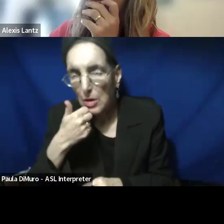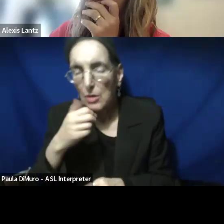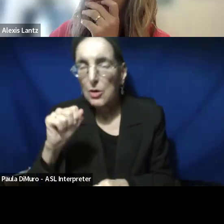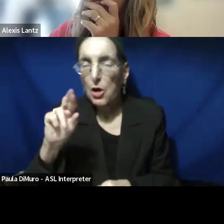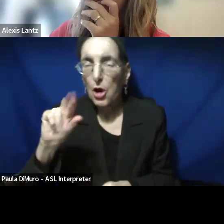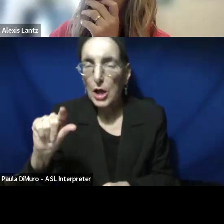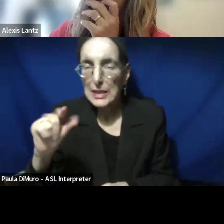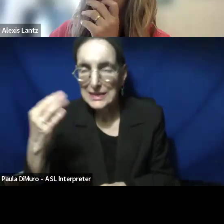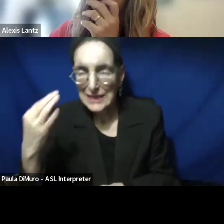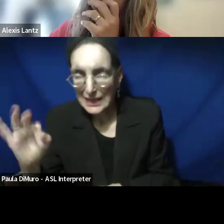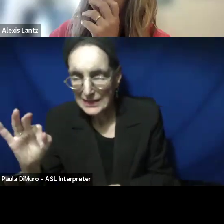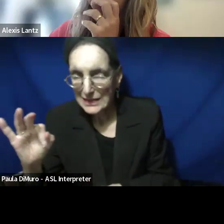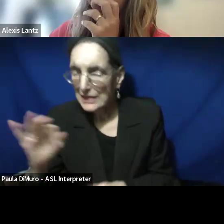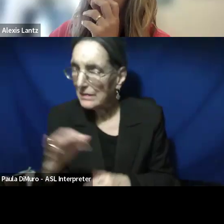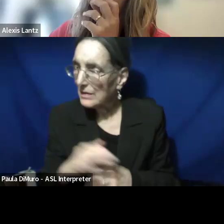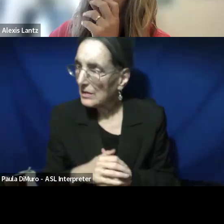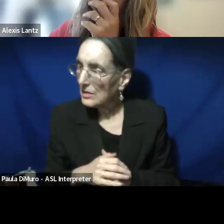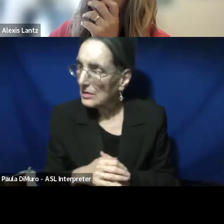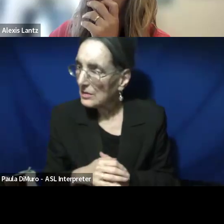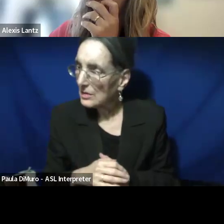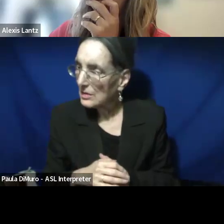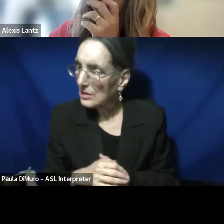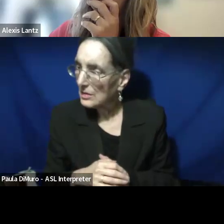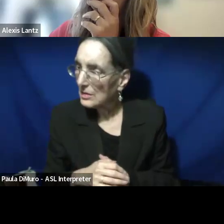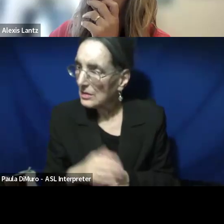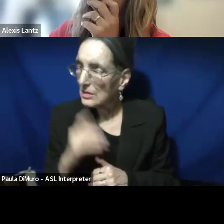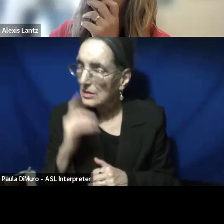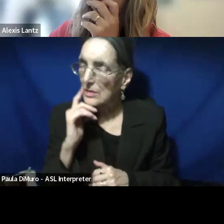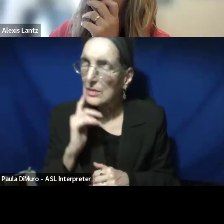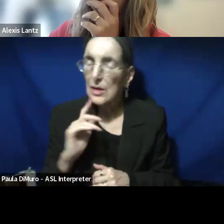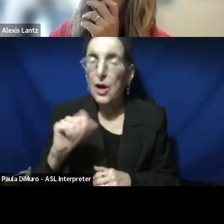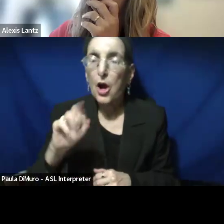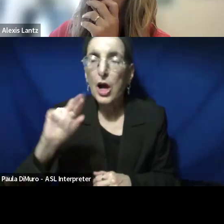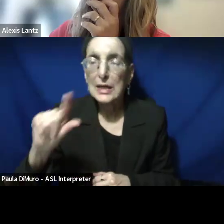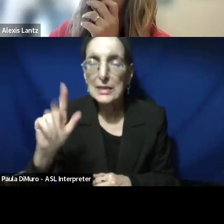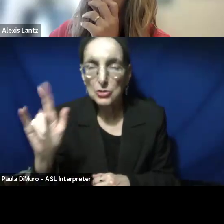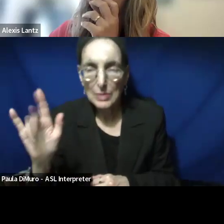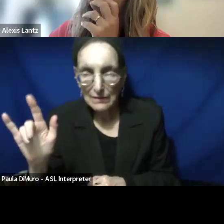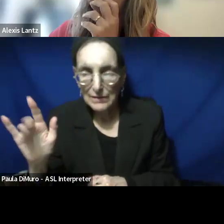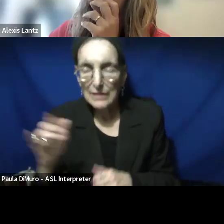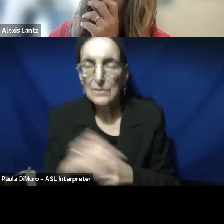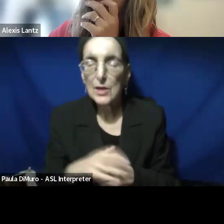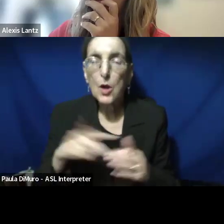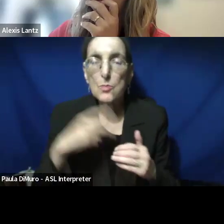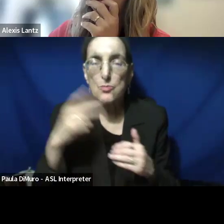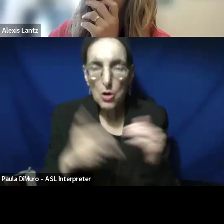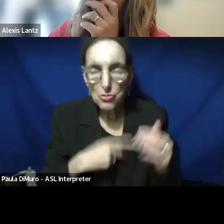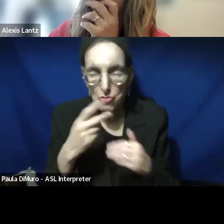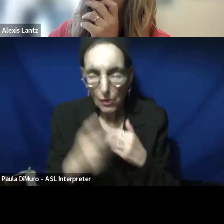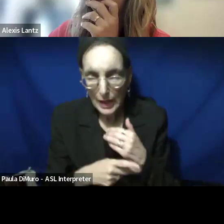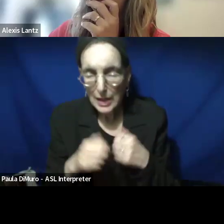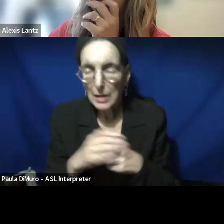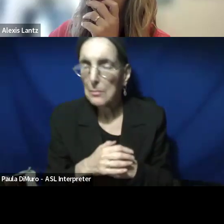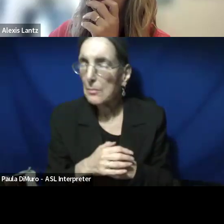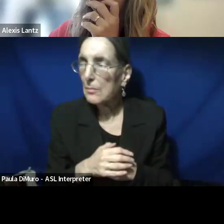on August 8th. Then on August 25th, the Transportation Planning and Program Guidance Subcommittee is meeting. Also in